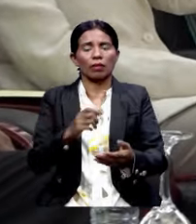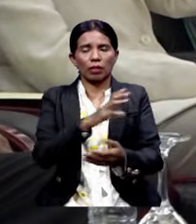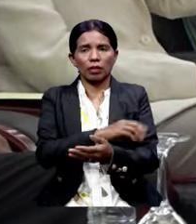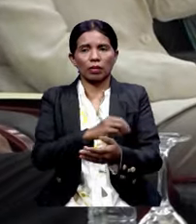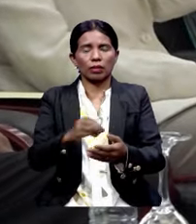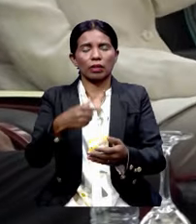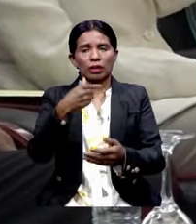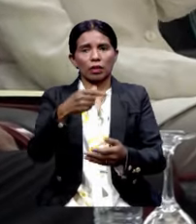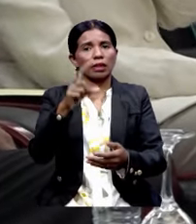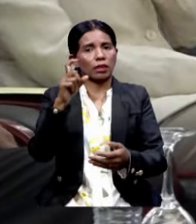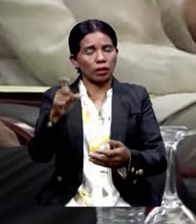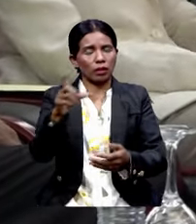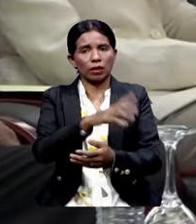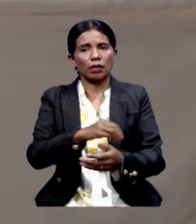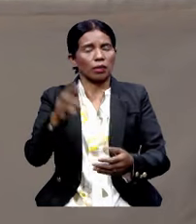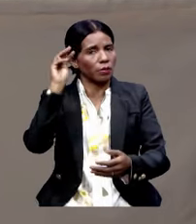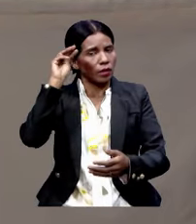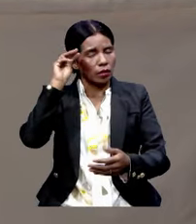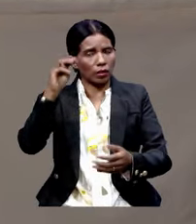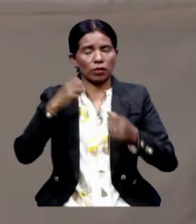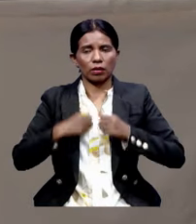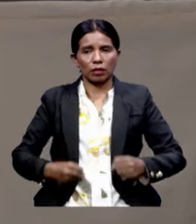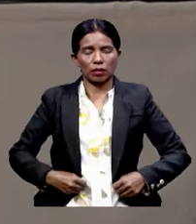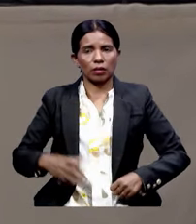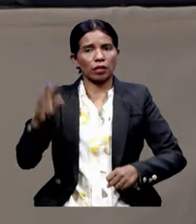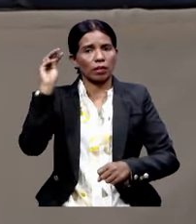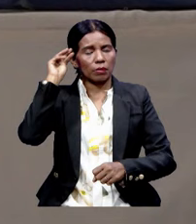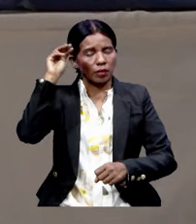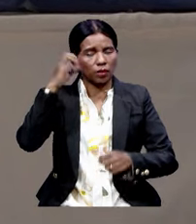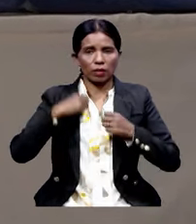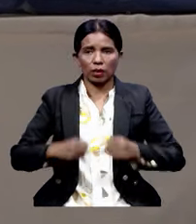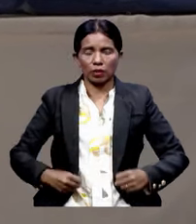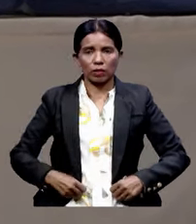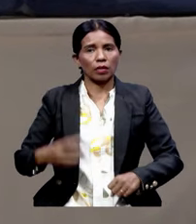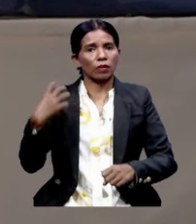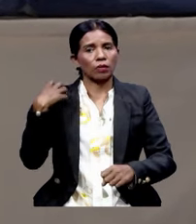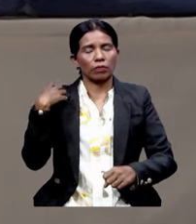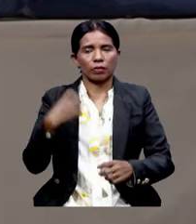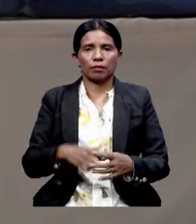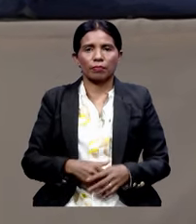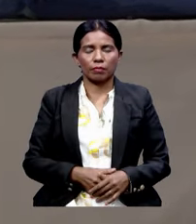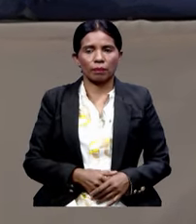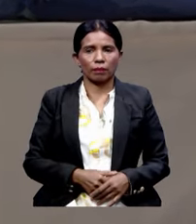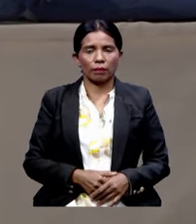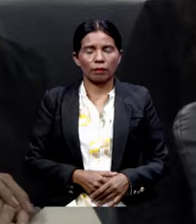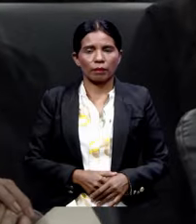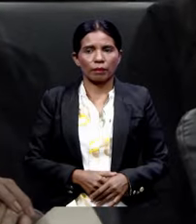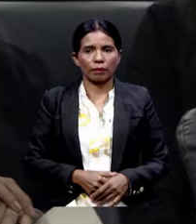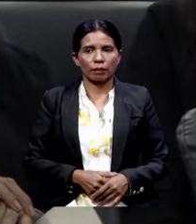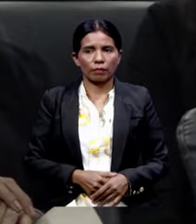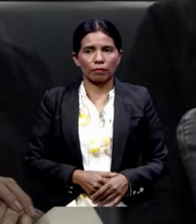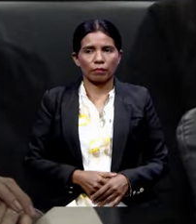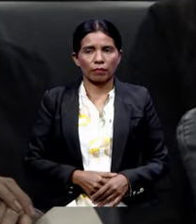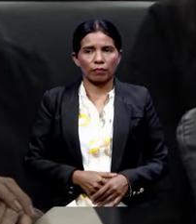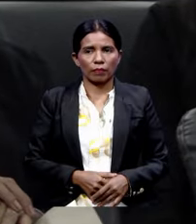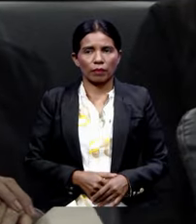sis foundation, ba Ministério Saúde e a Palácio das Cinzas kai coleterça ne. So I ask to